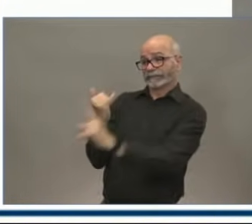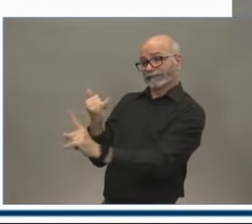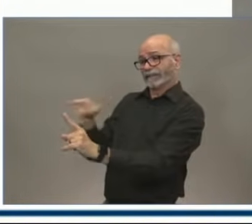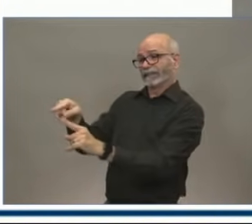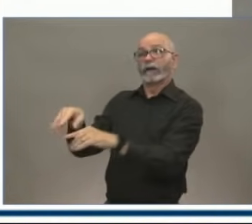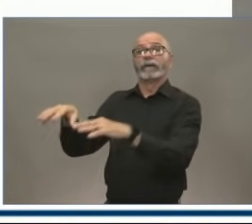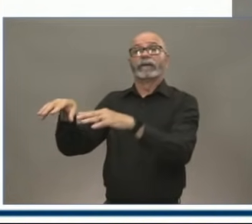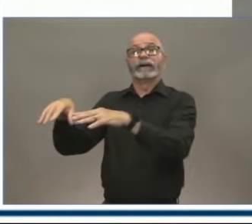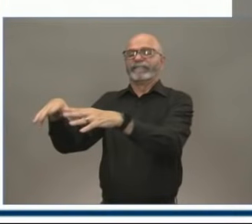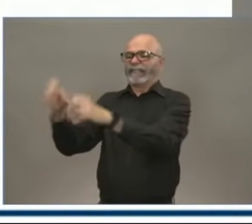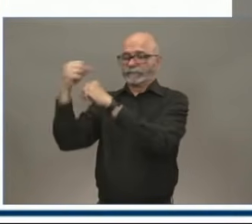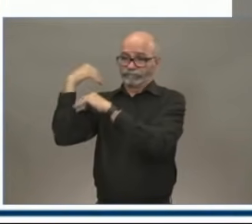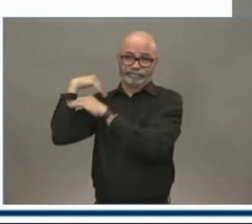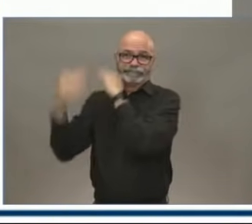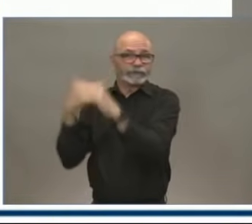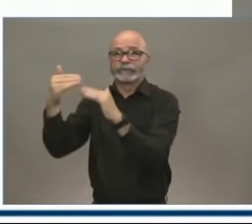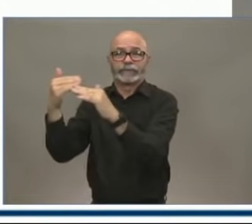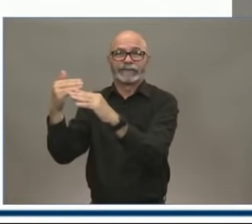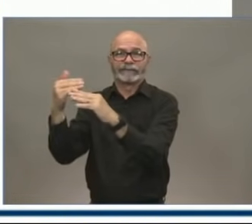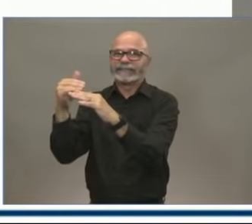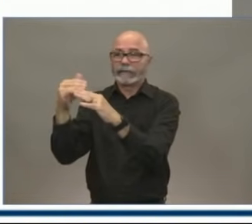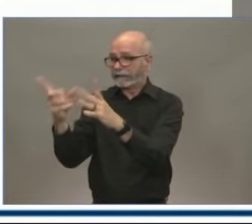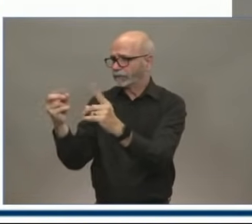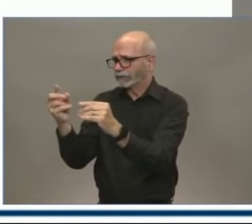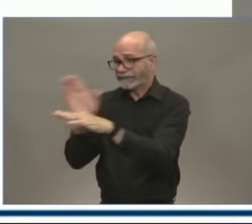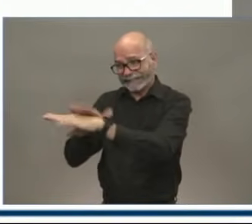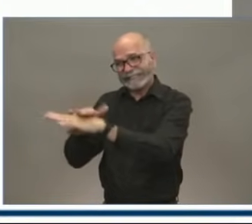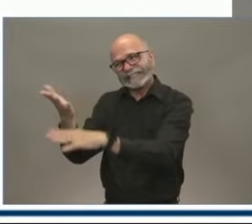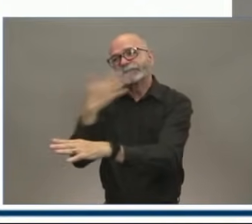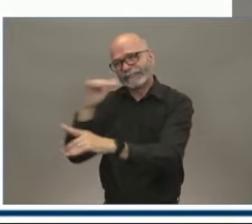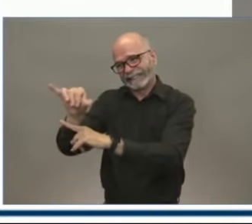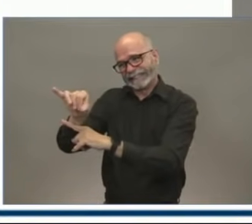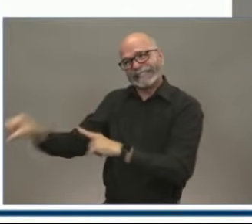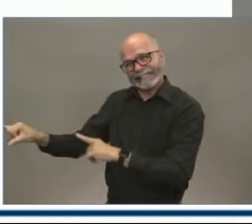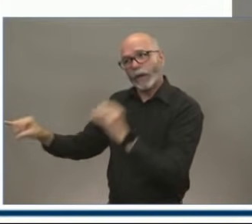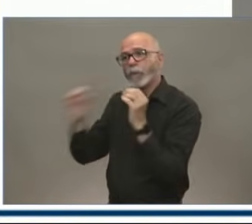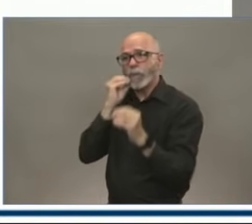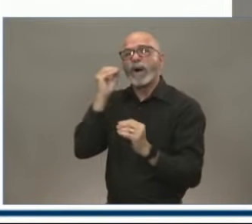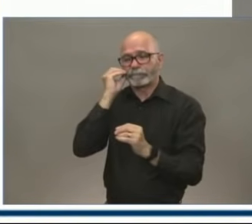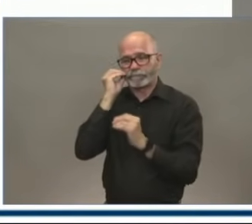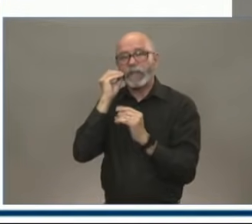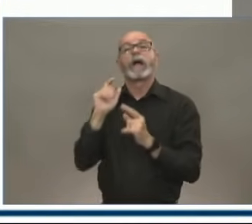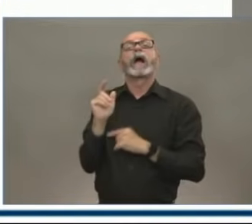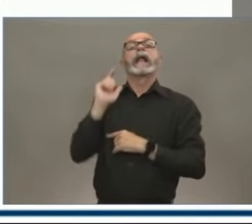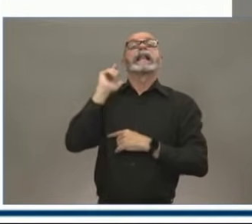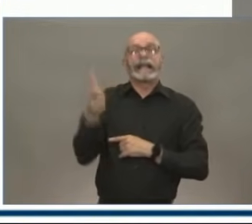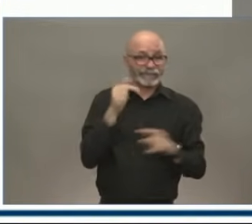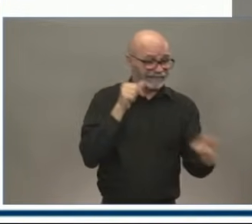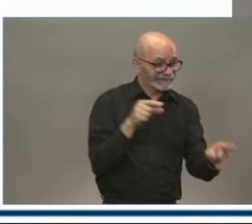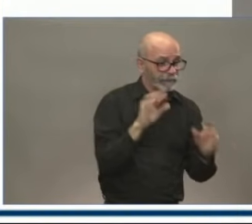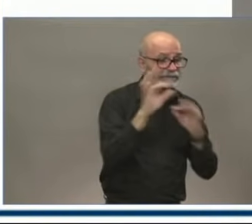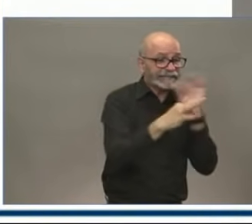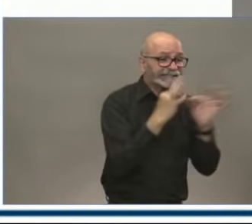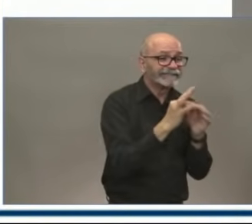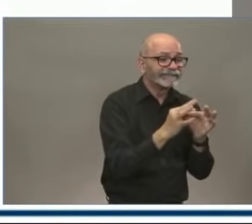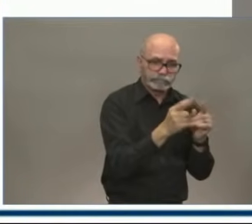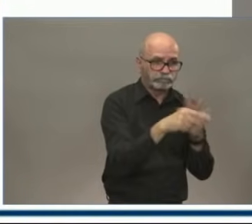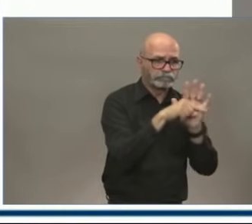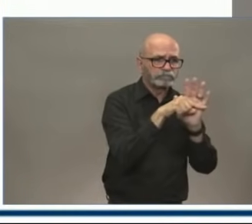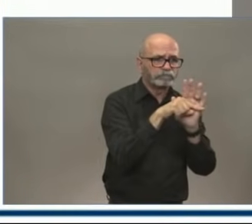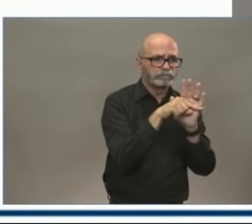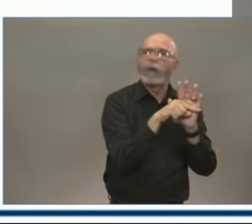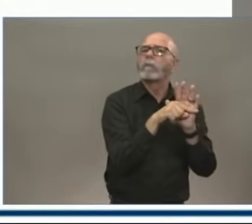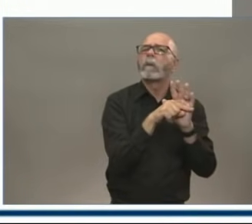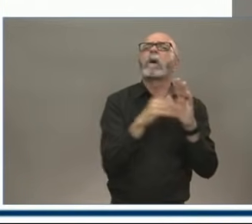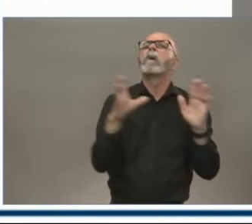are positive, they're told to isolate until they get their confirmatory test. If they're negative, they said, well, it's a good sign. You're negative now. You still have to